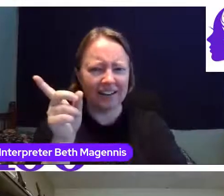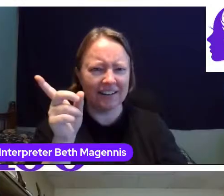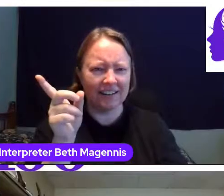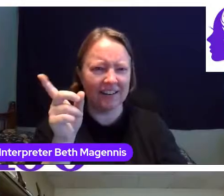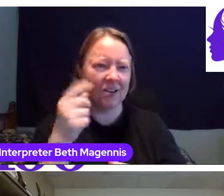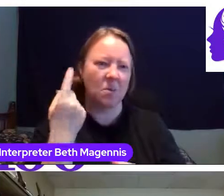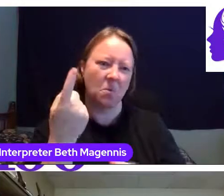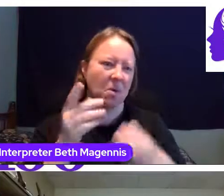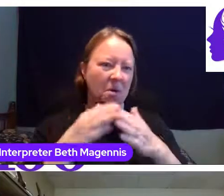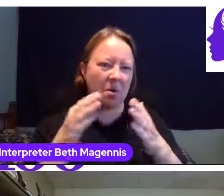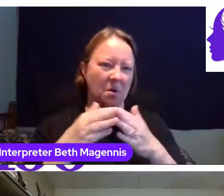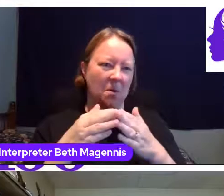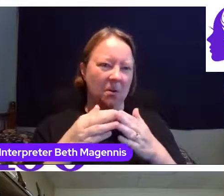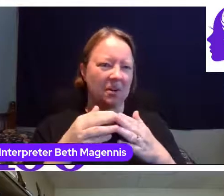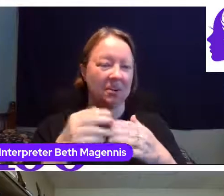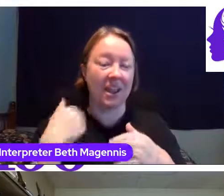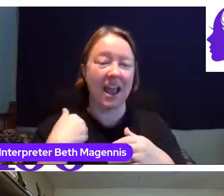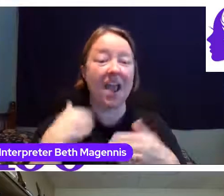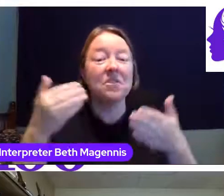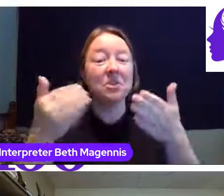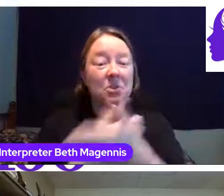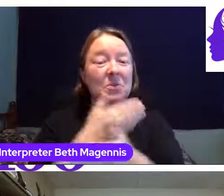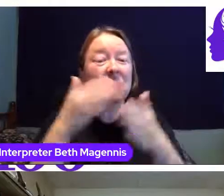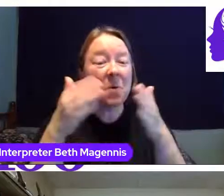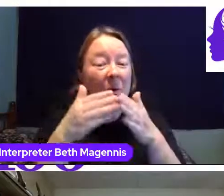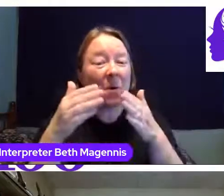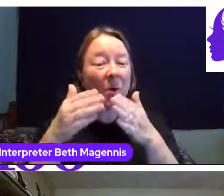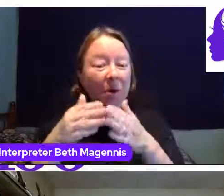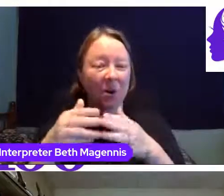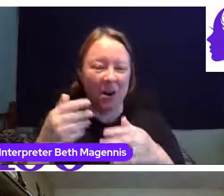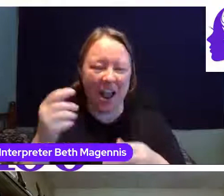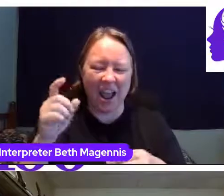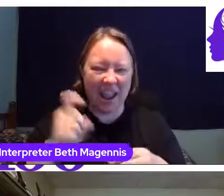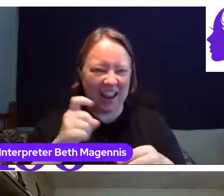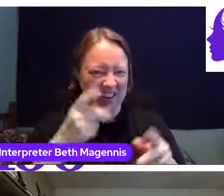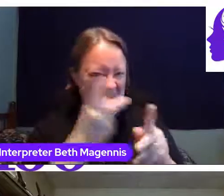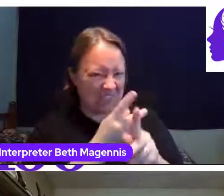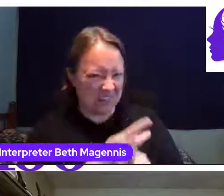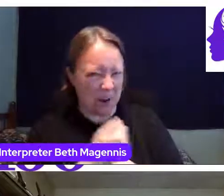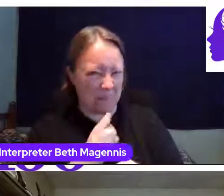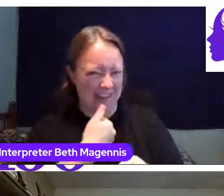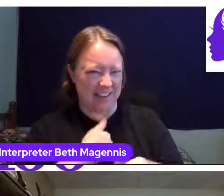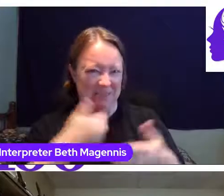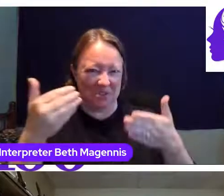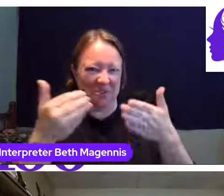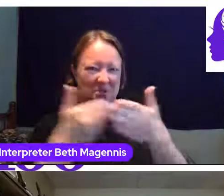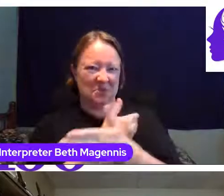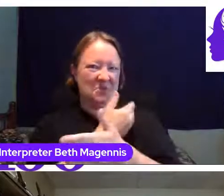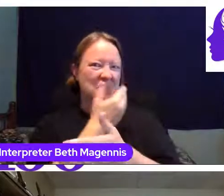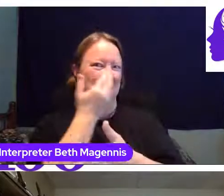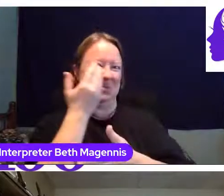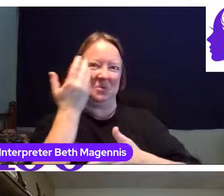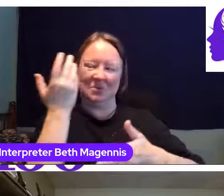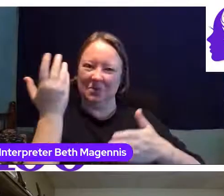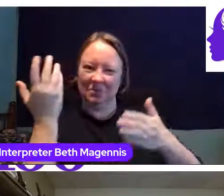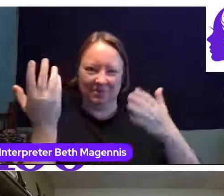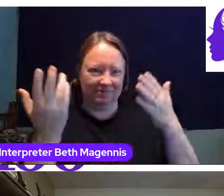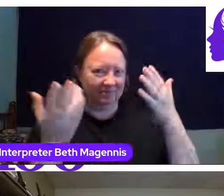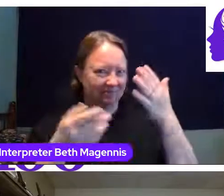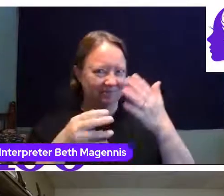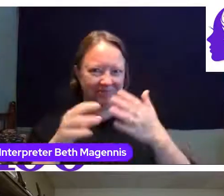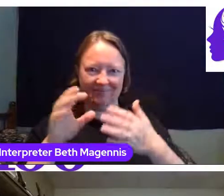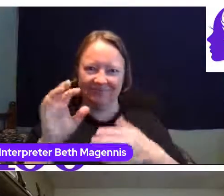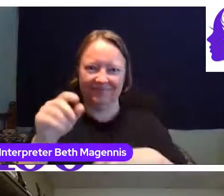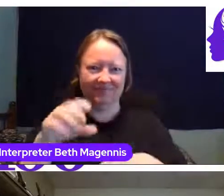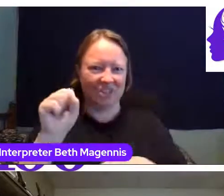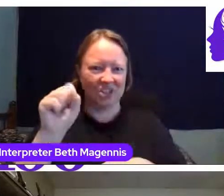those corners. We got a new corner. I gotta figure myself out in this new fandangled